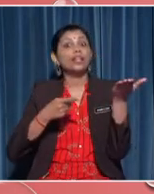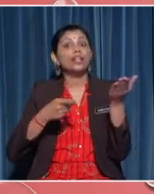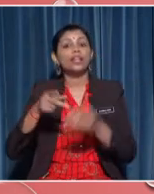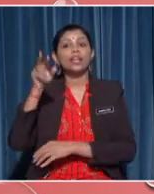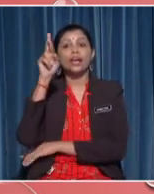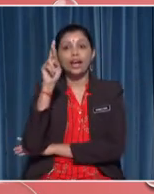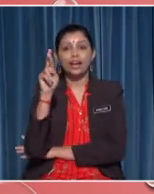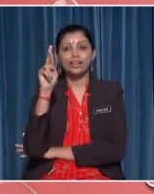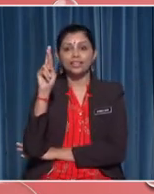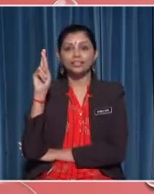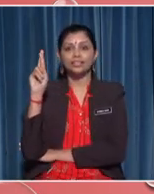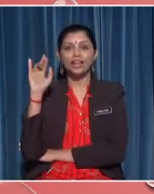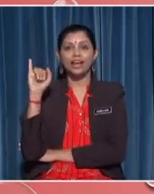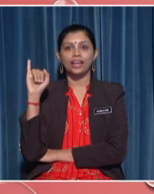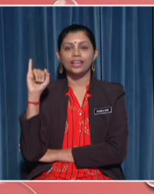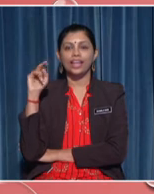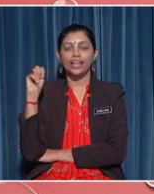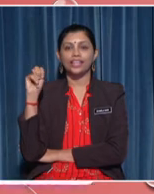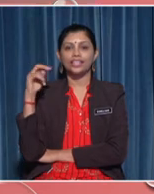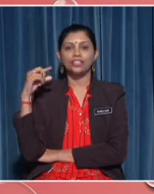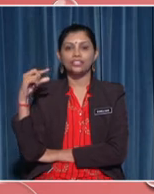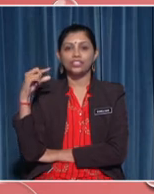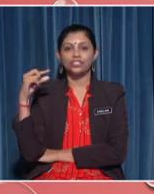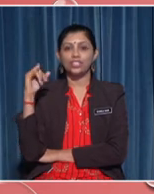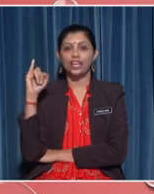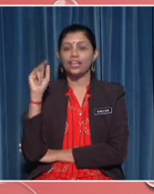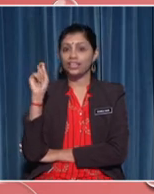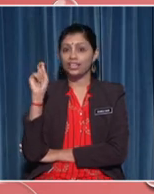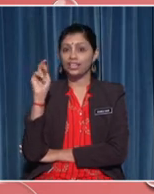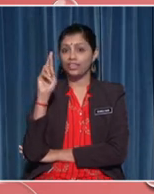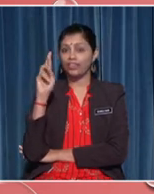Yes, the answer is ringgit.